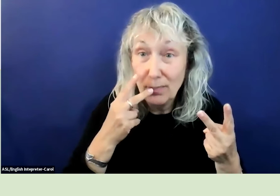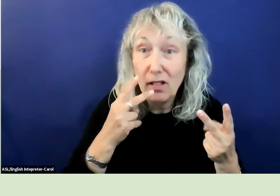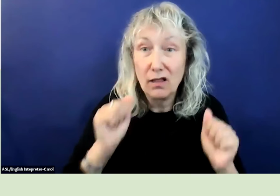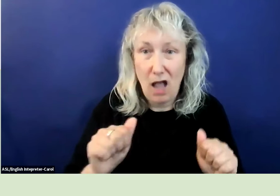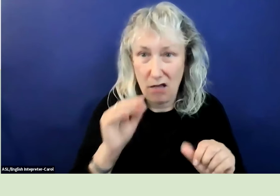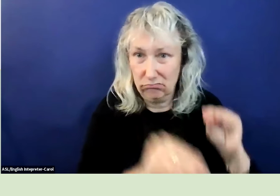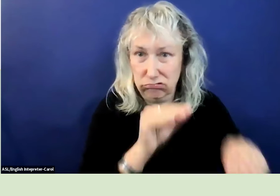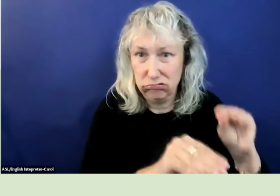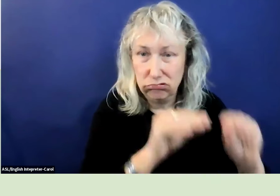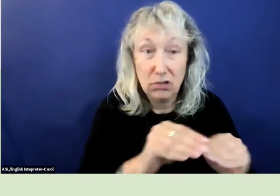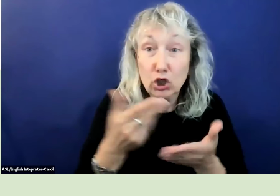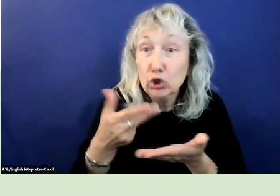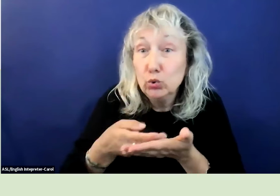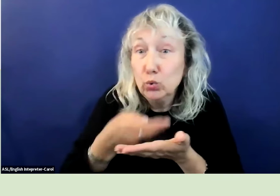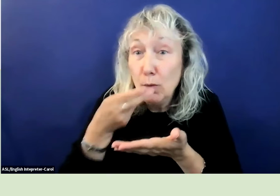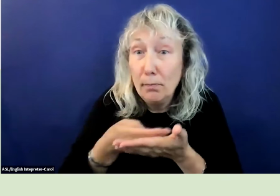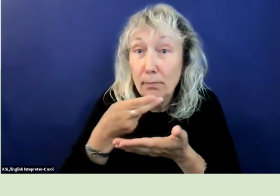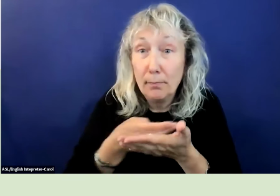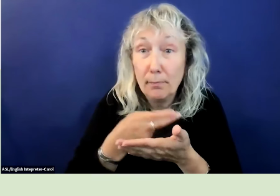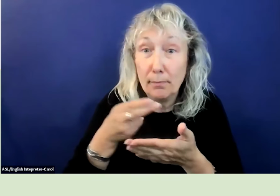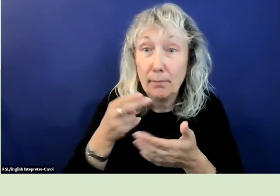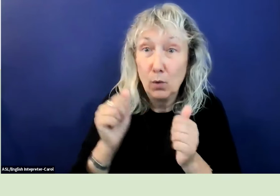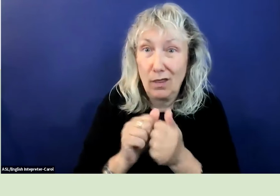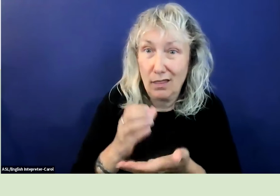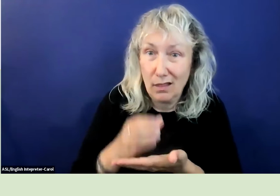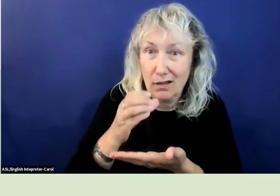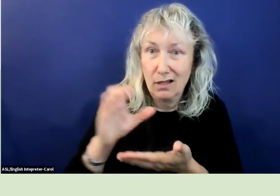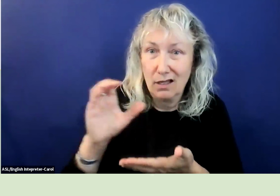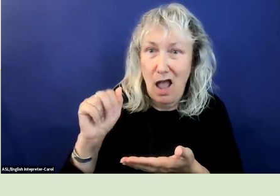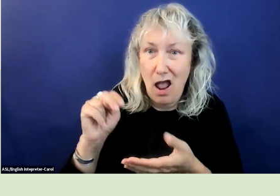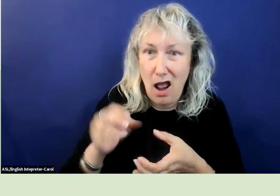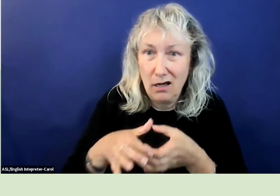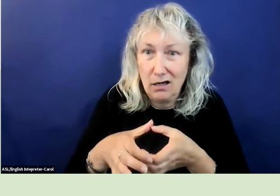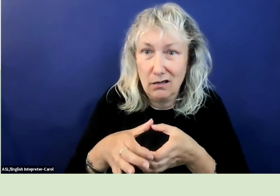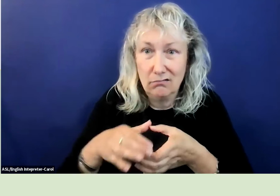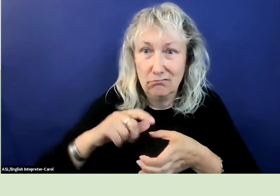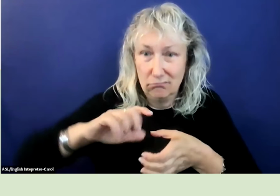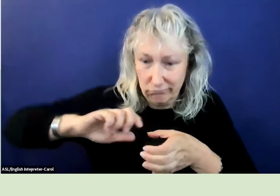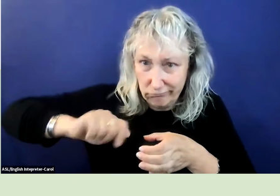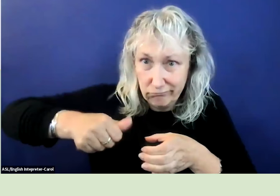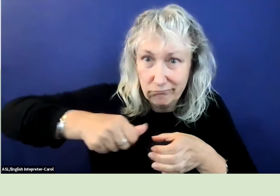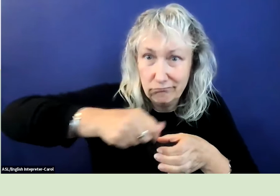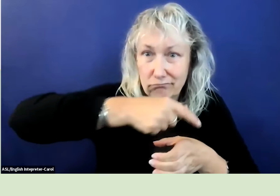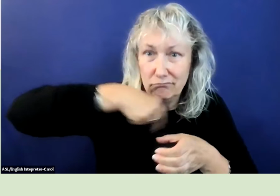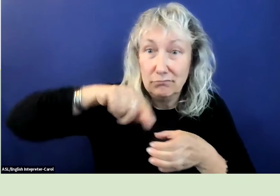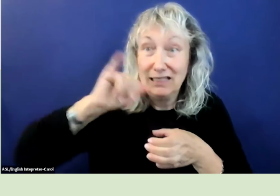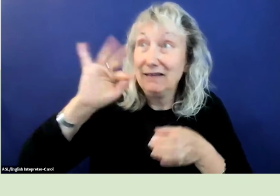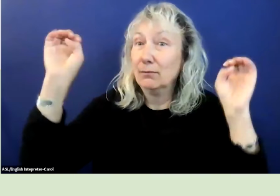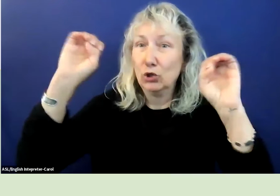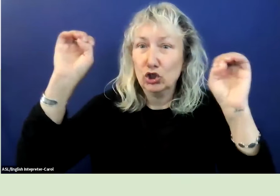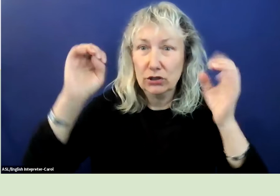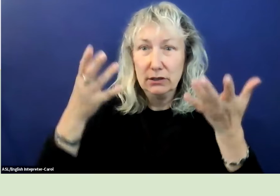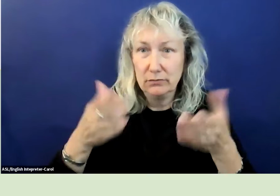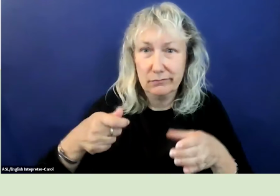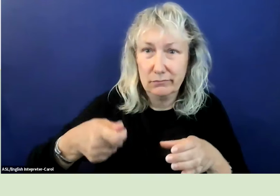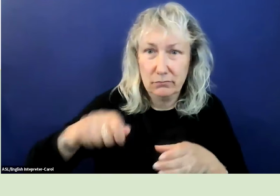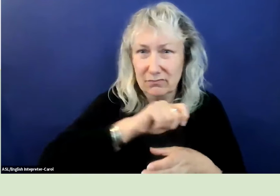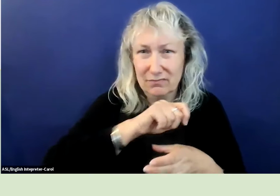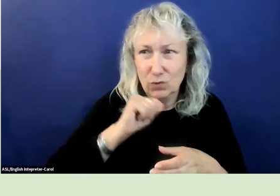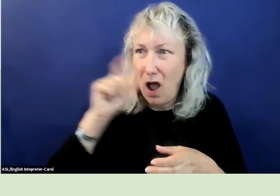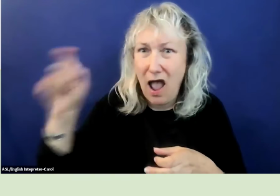some canned soup. These are items that we need in case of emergency that we don't need to use a stove